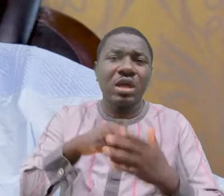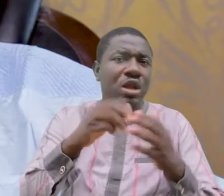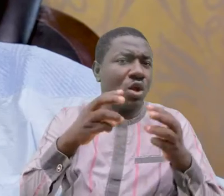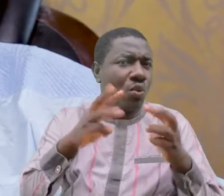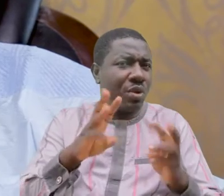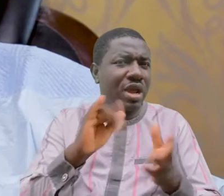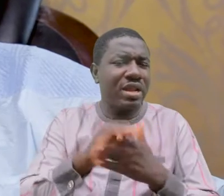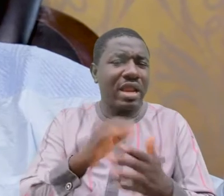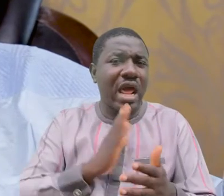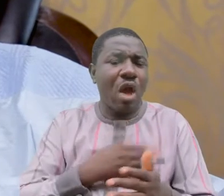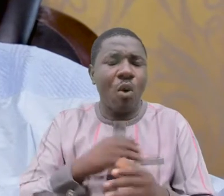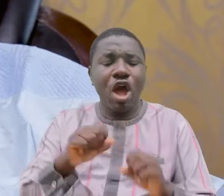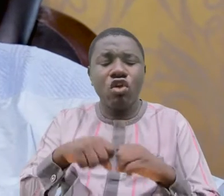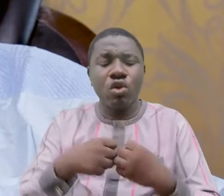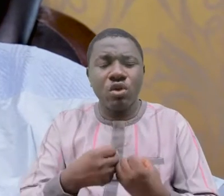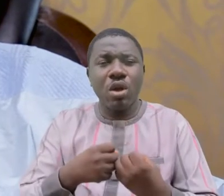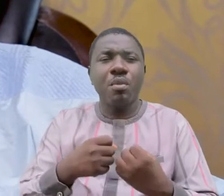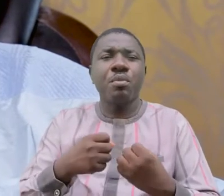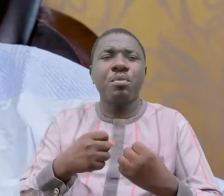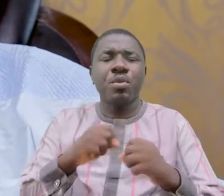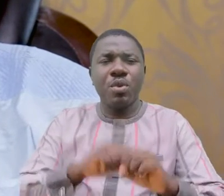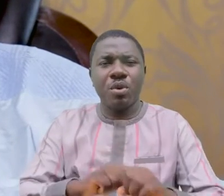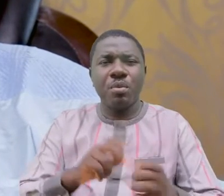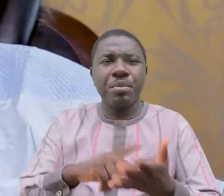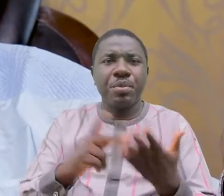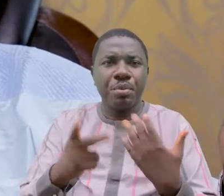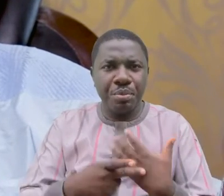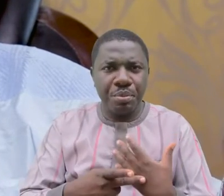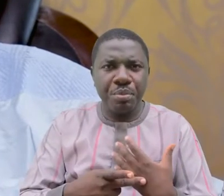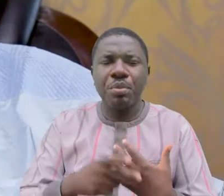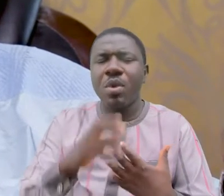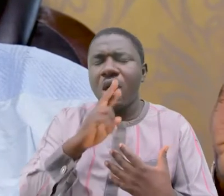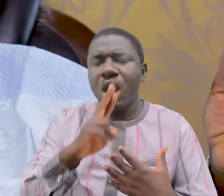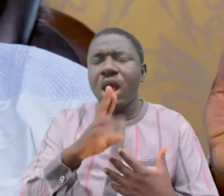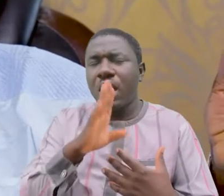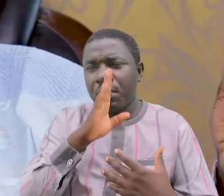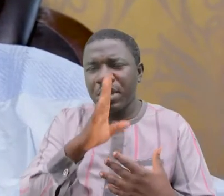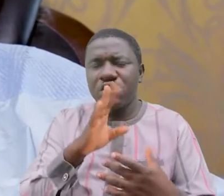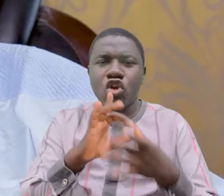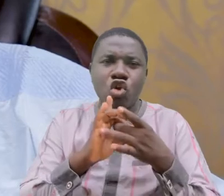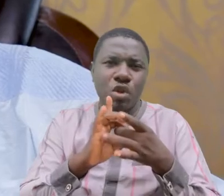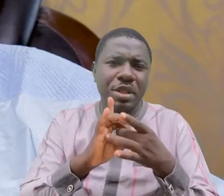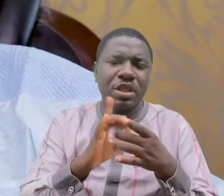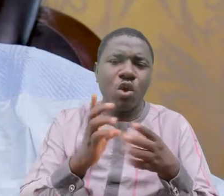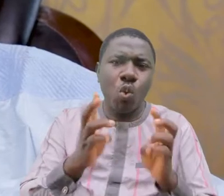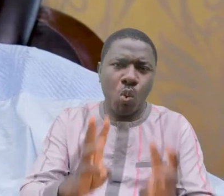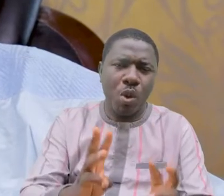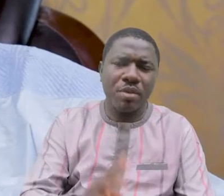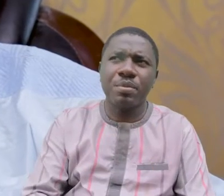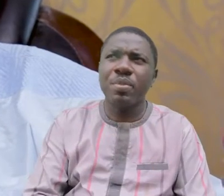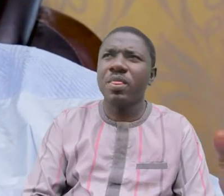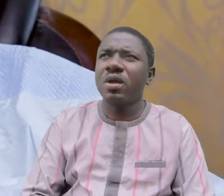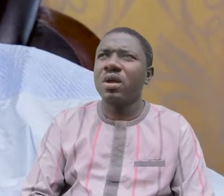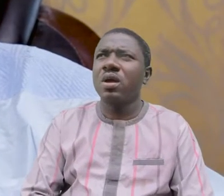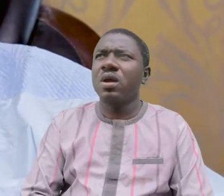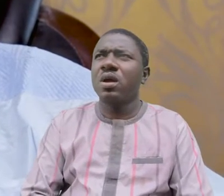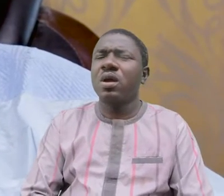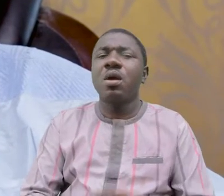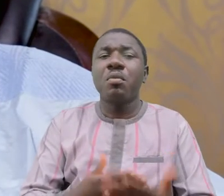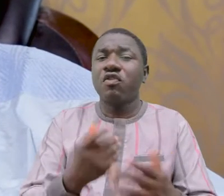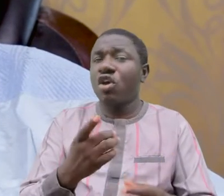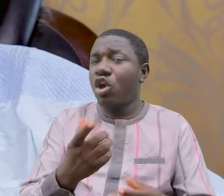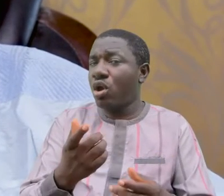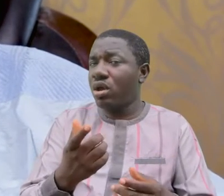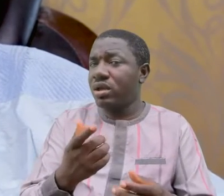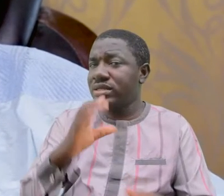in such a way that our social protection programs are being in a coordinated manner. Before the coming